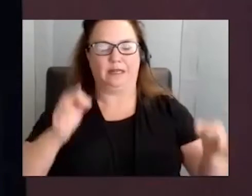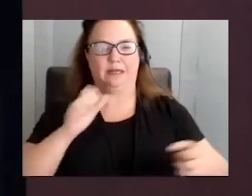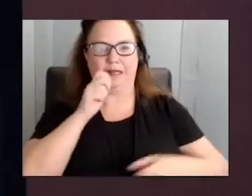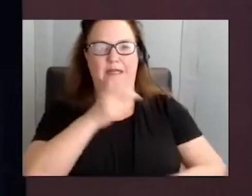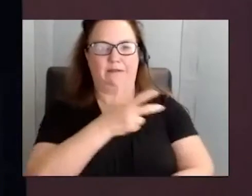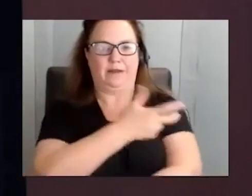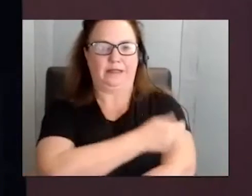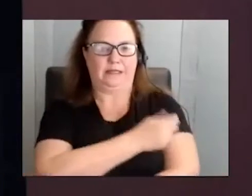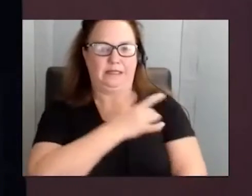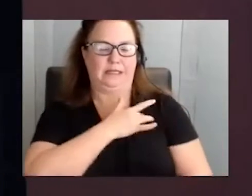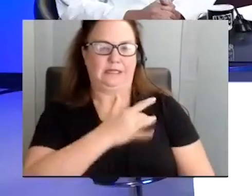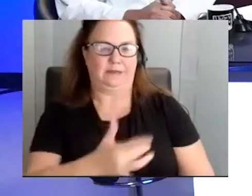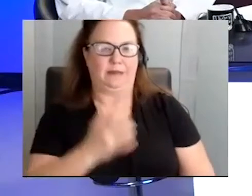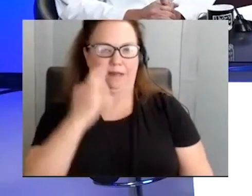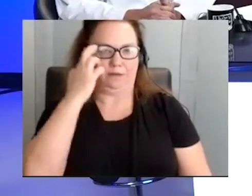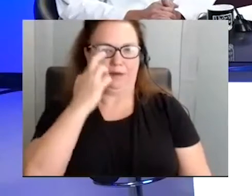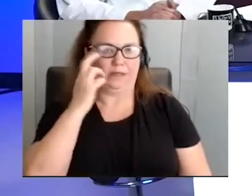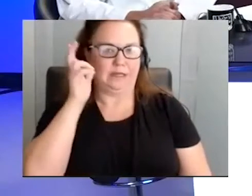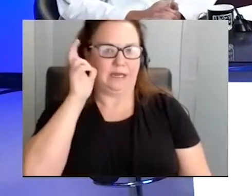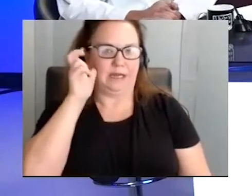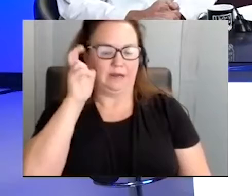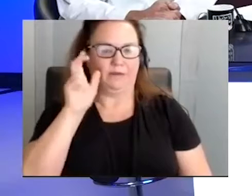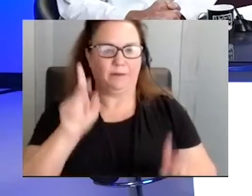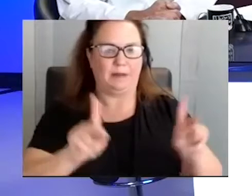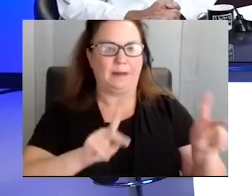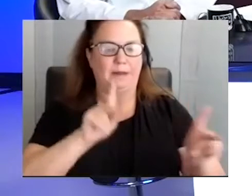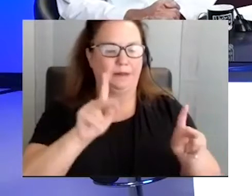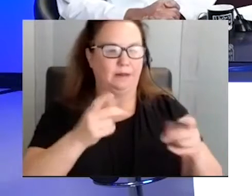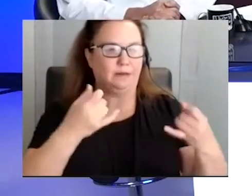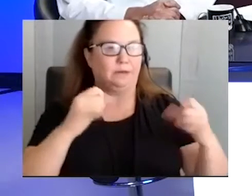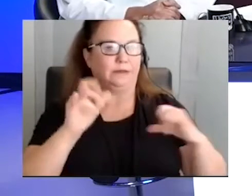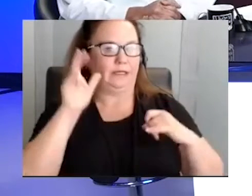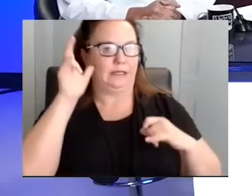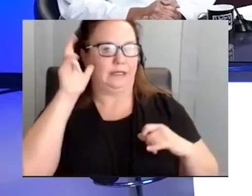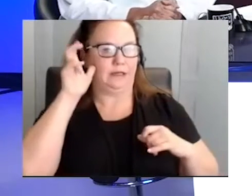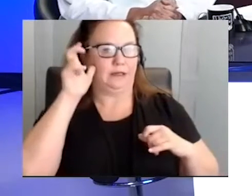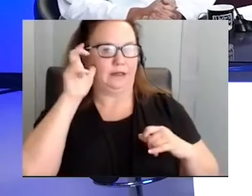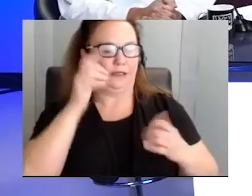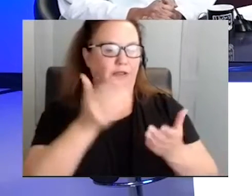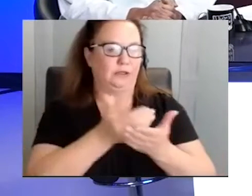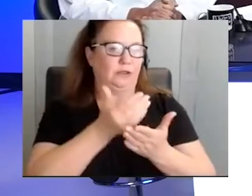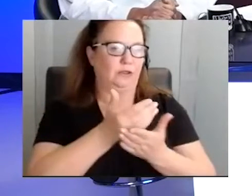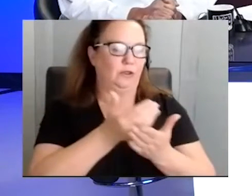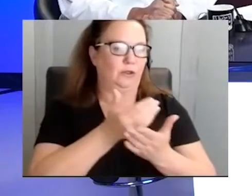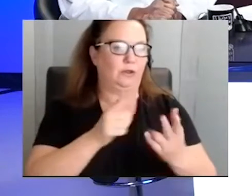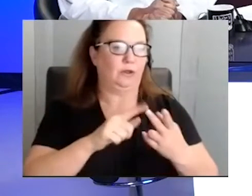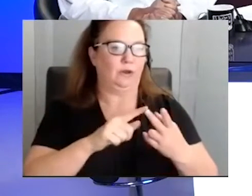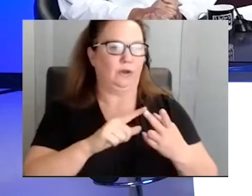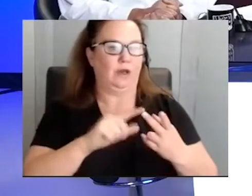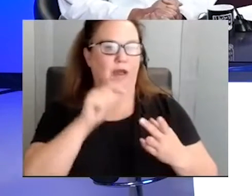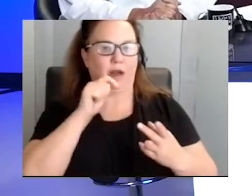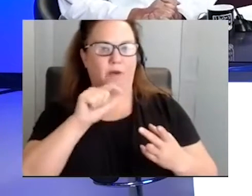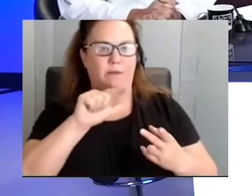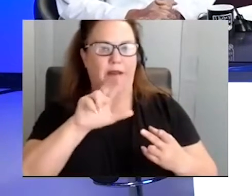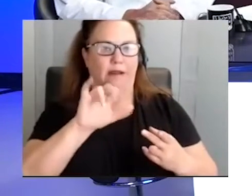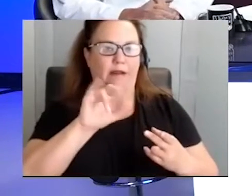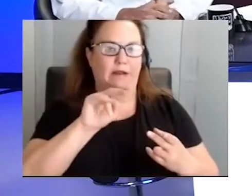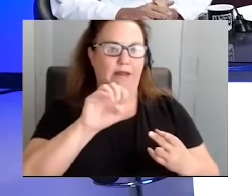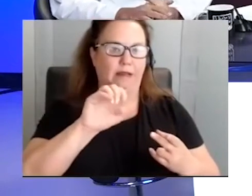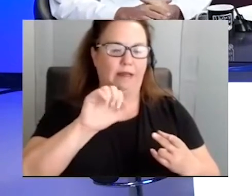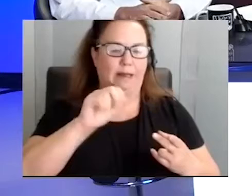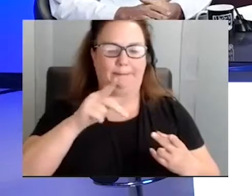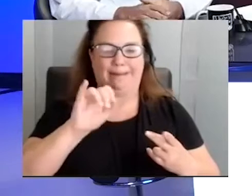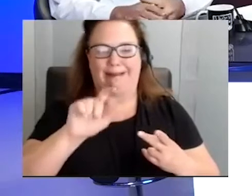typically the reason that I hear from people. Yeah, I mean, we still hear the same things. It's new. I don't want to be a guinea pig. You know, again, those